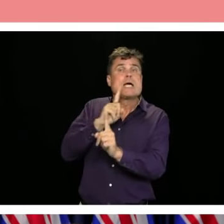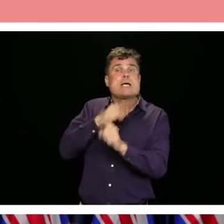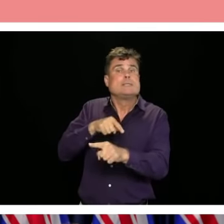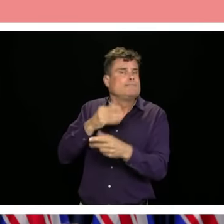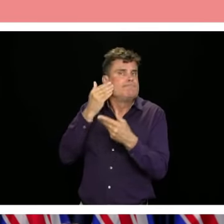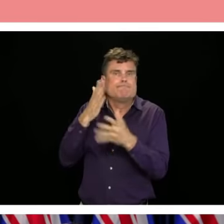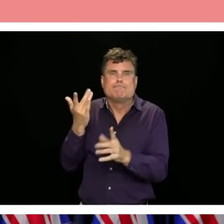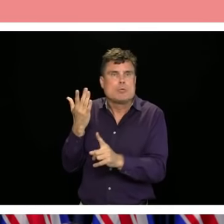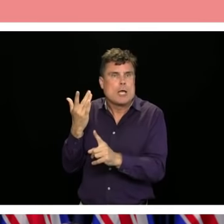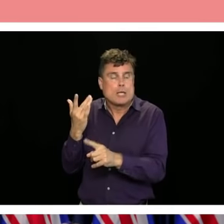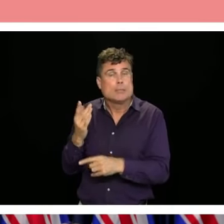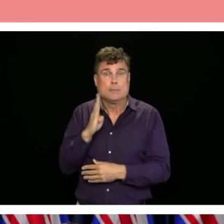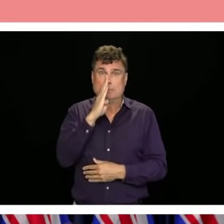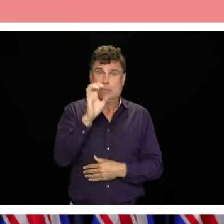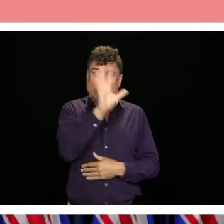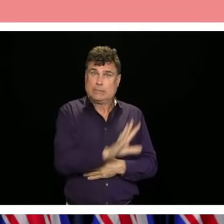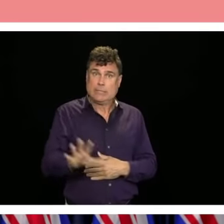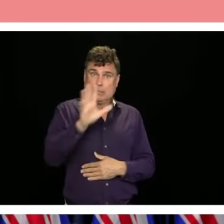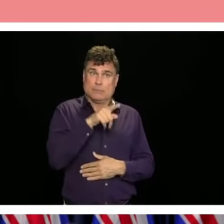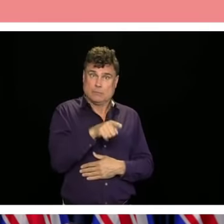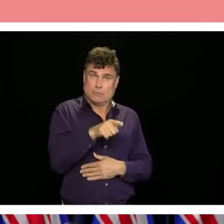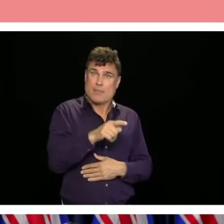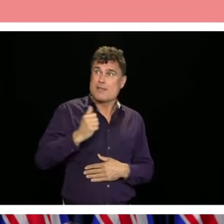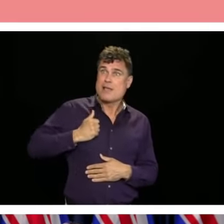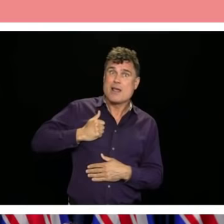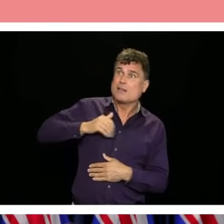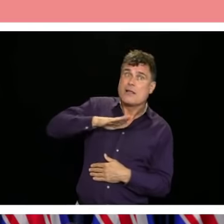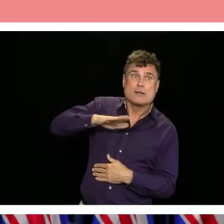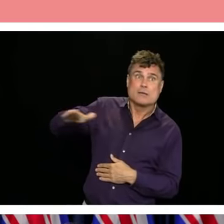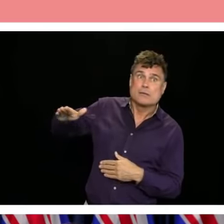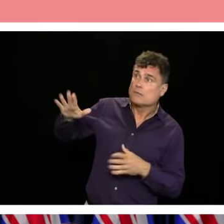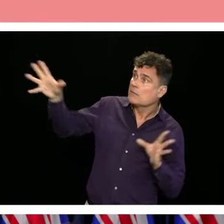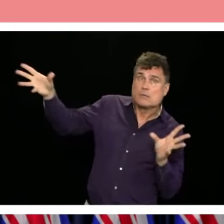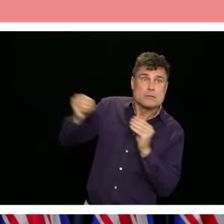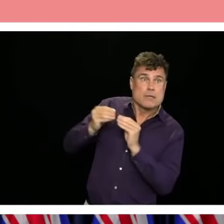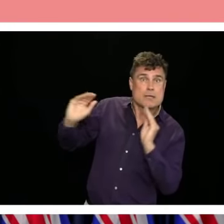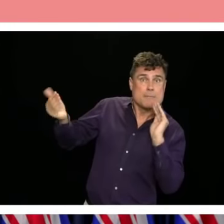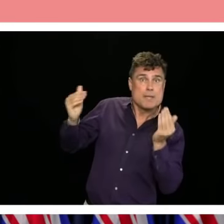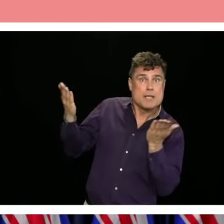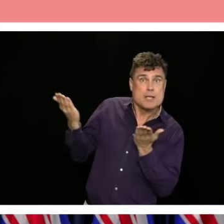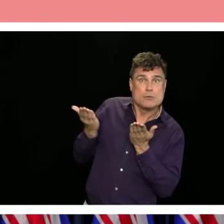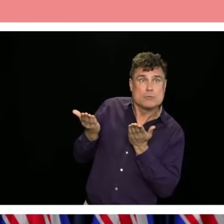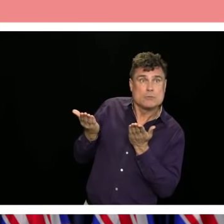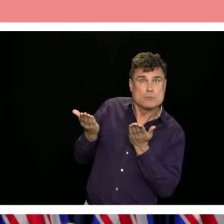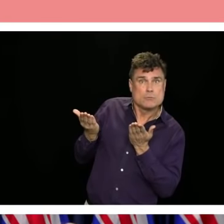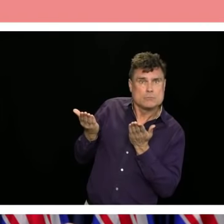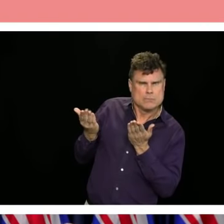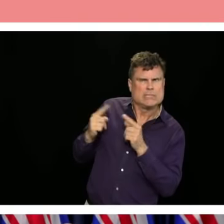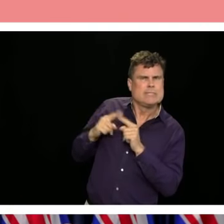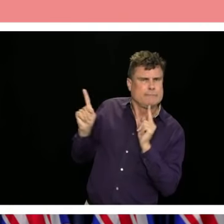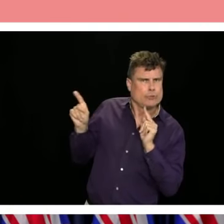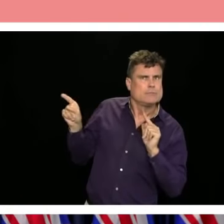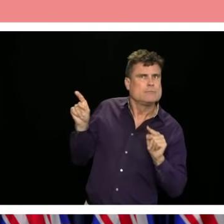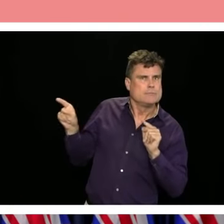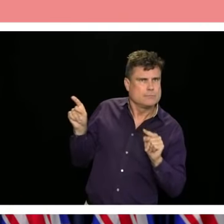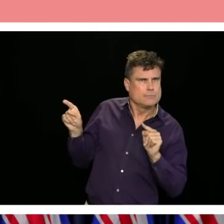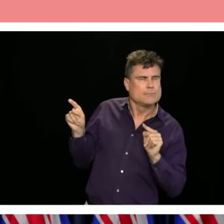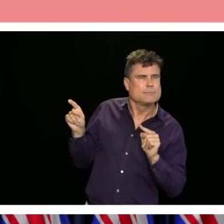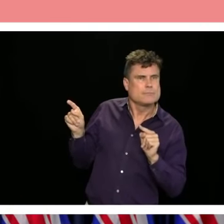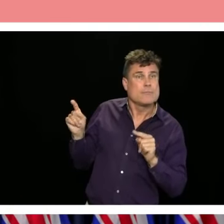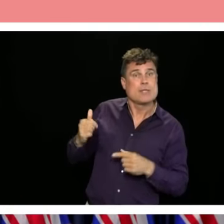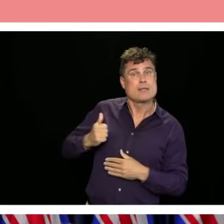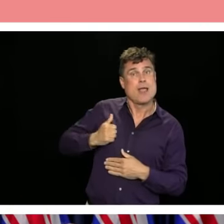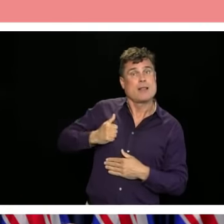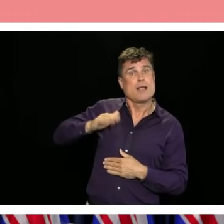for Canada are slightly different, and those are heavily driven by numbers of people who have died, in particular in Ontario